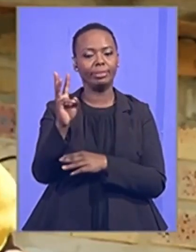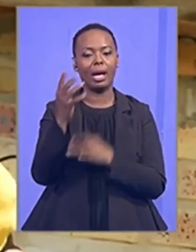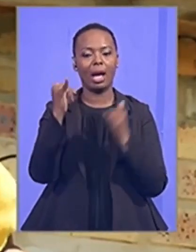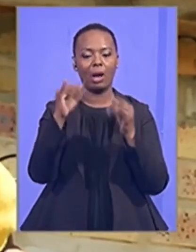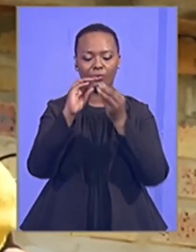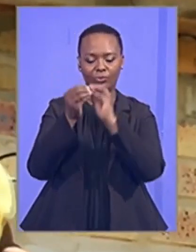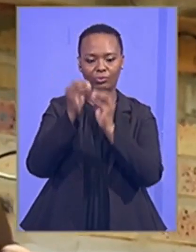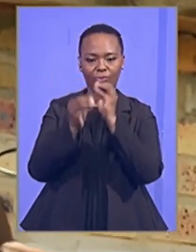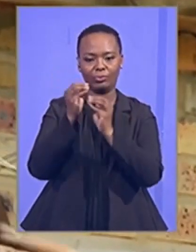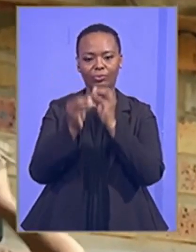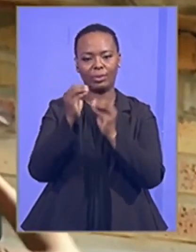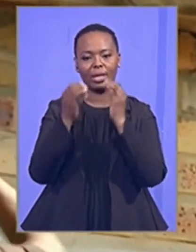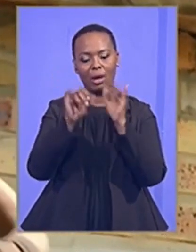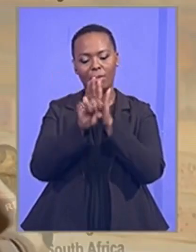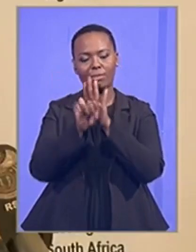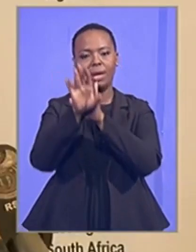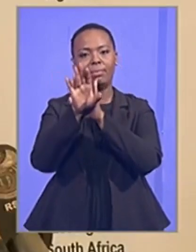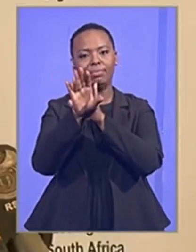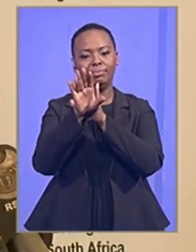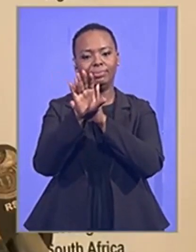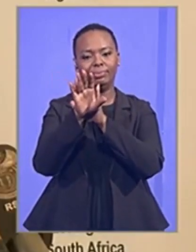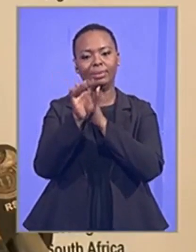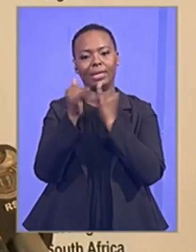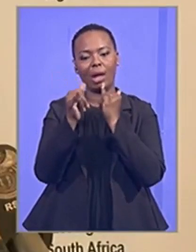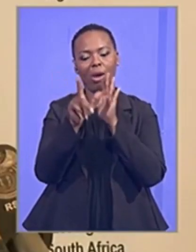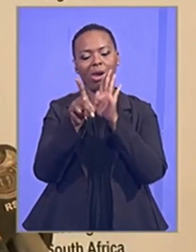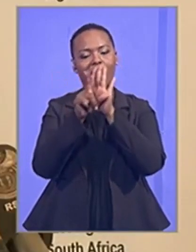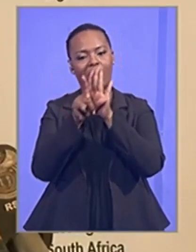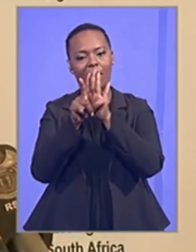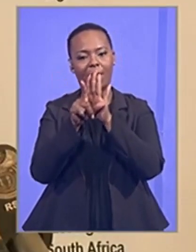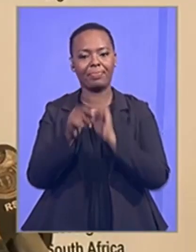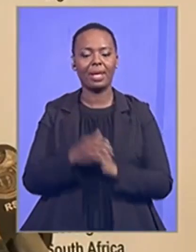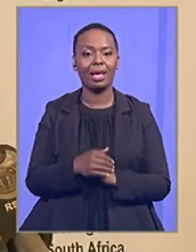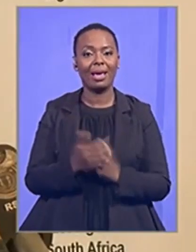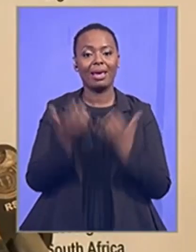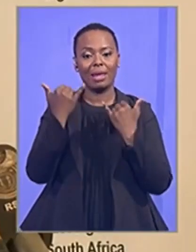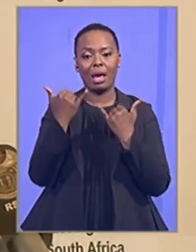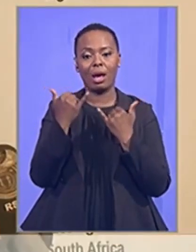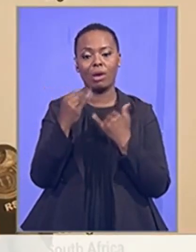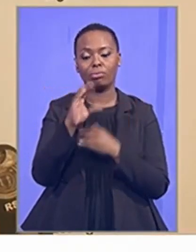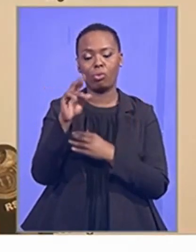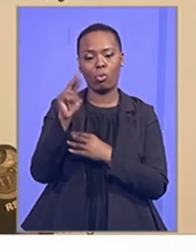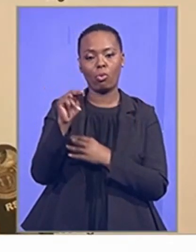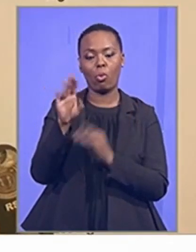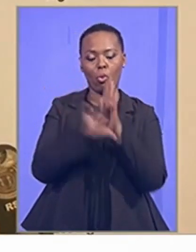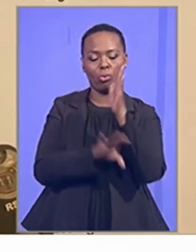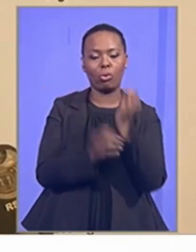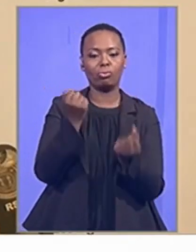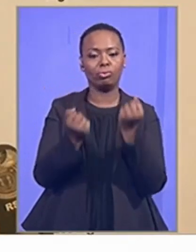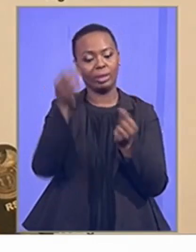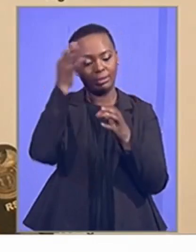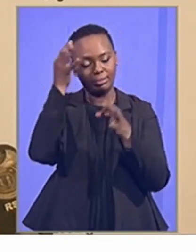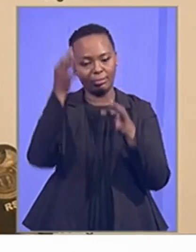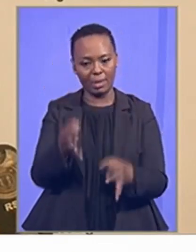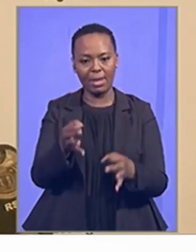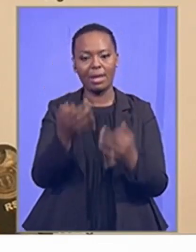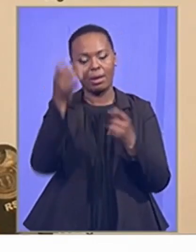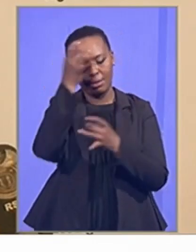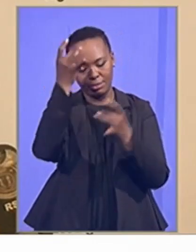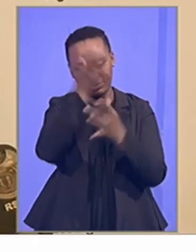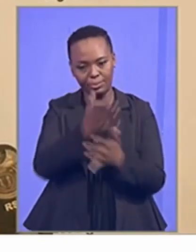o motjha wa kgaso wa dijithale. To give effect to this part of the Court judgment, I hereby give notice to the industry and